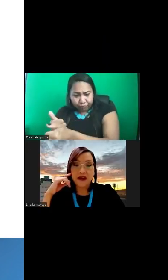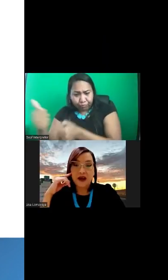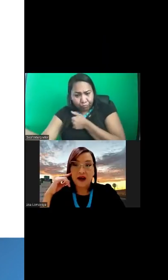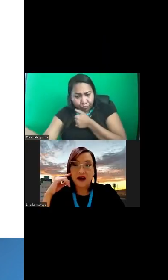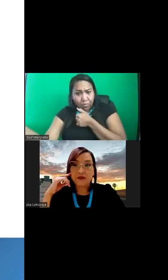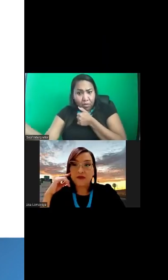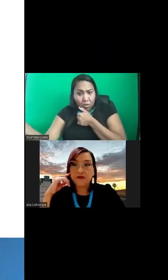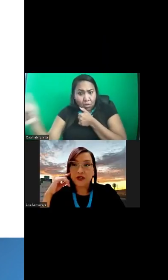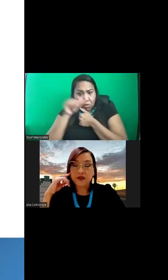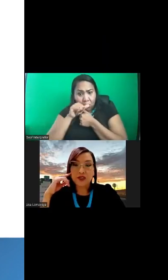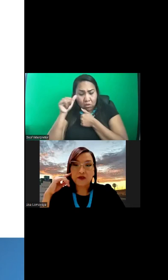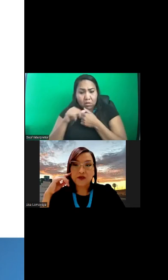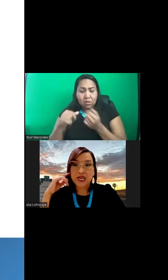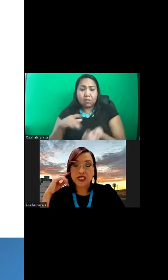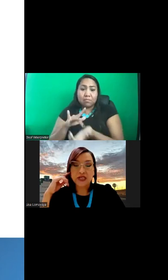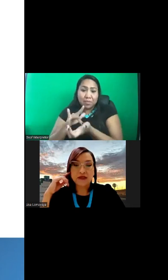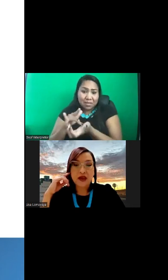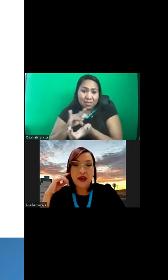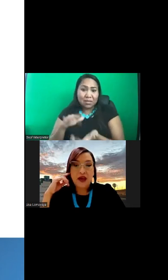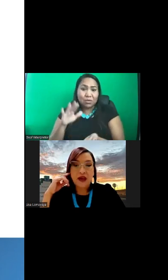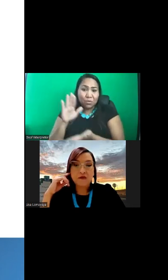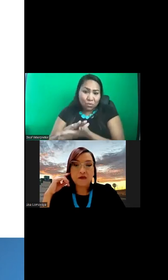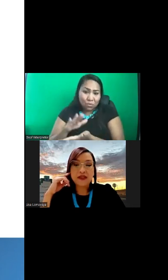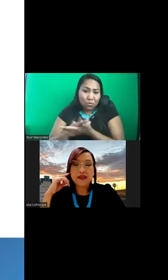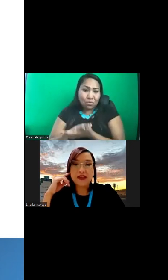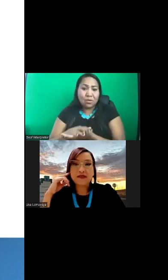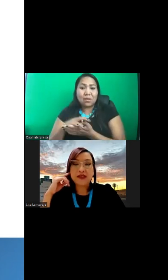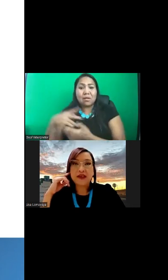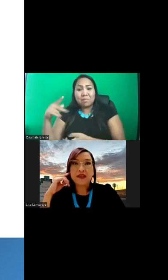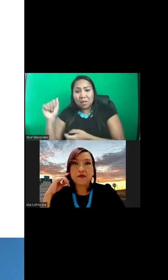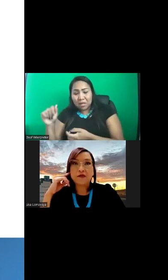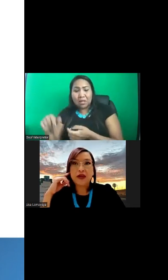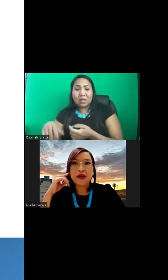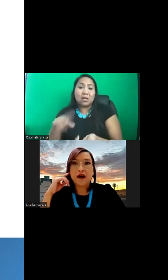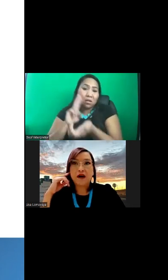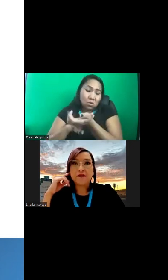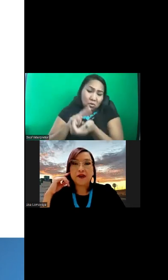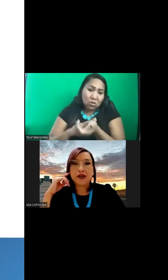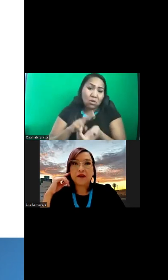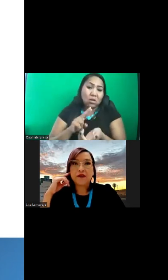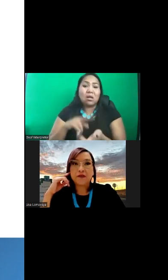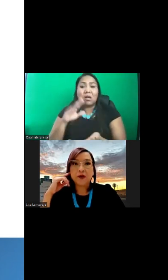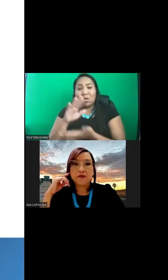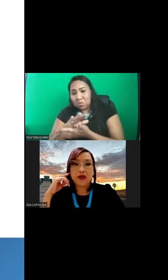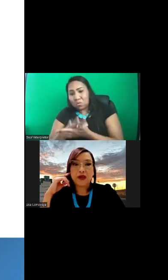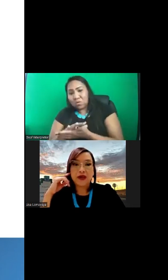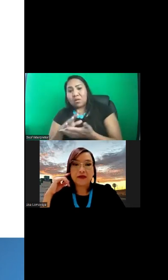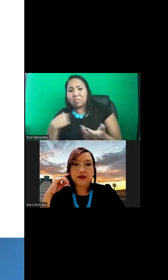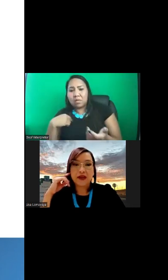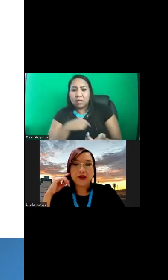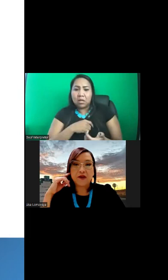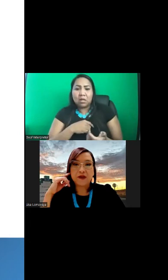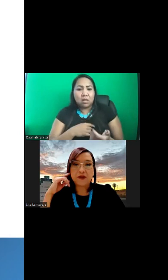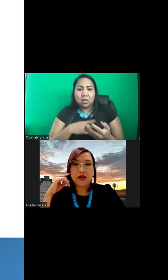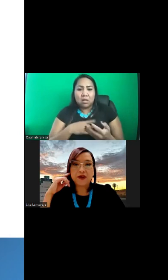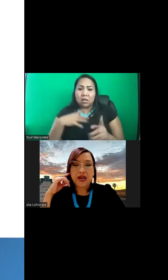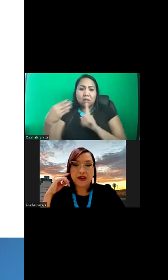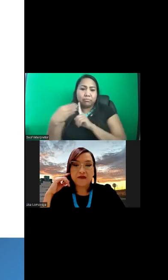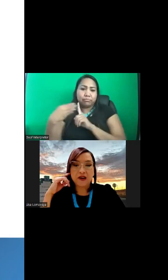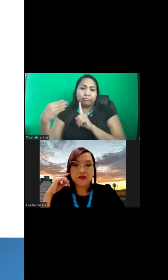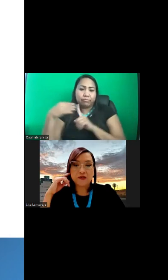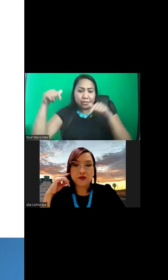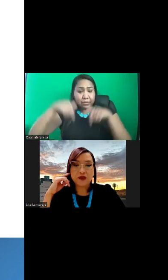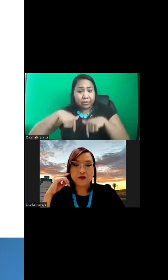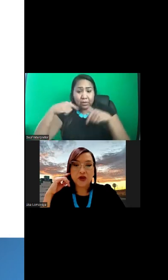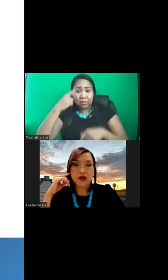PAs, even for nursing rotations. And one of the things I think that we offer from Hopi is, and I know from other